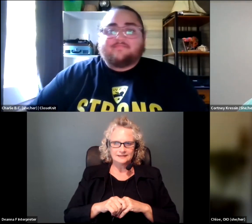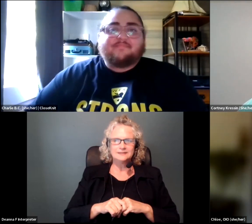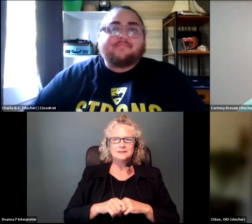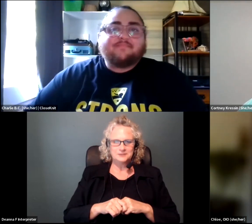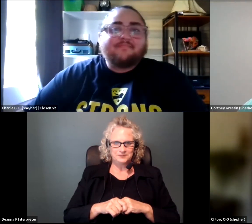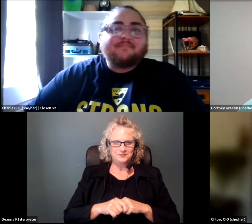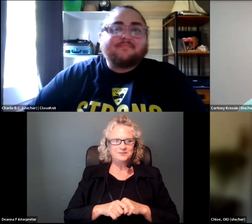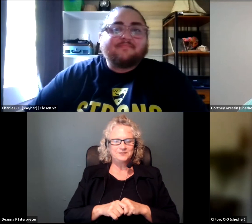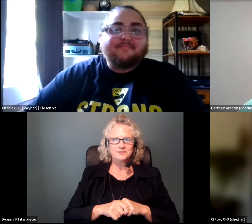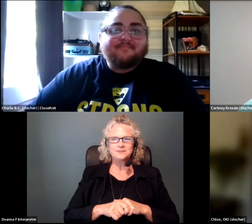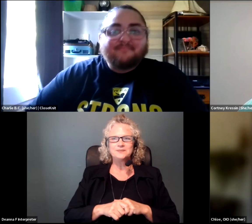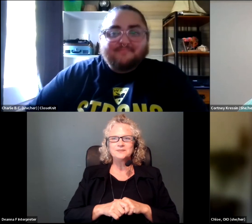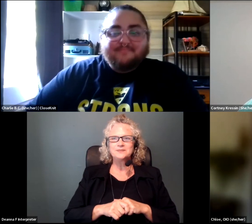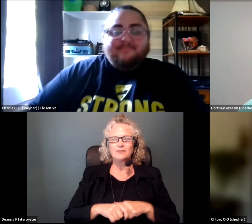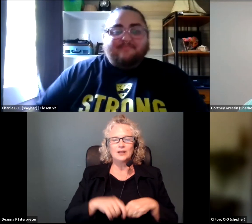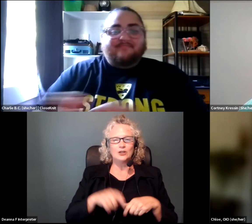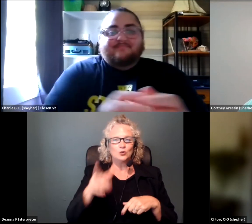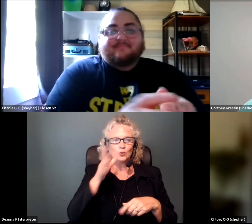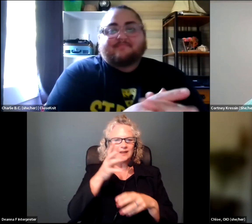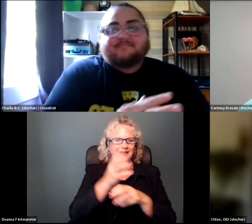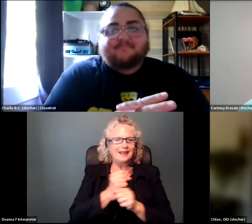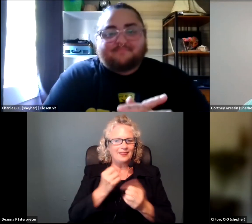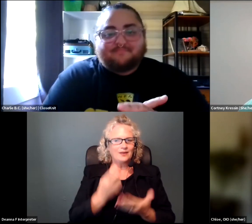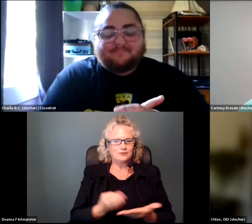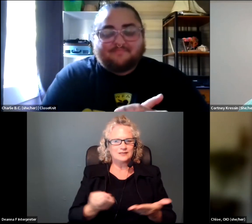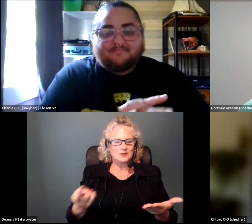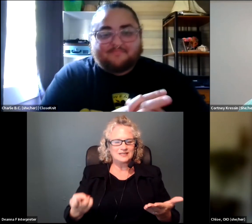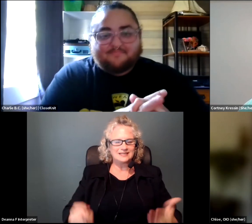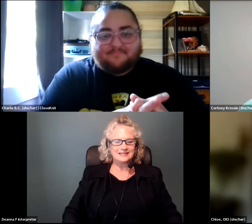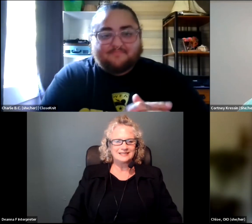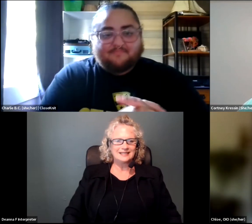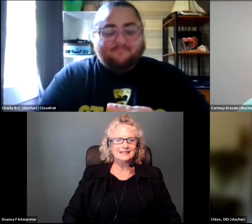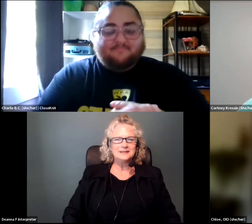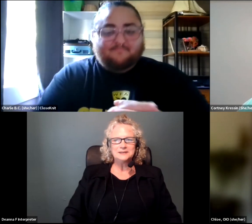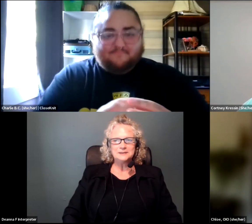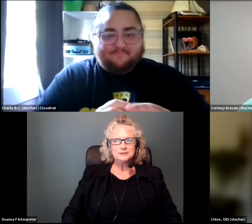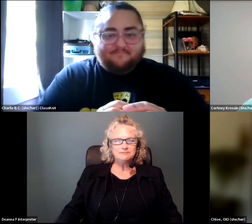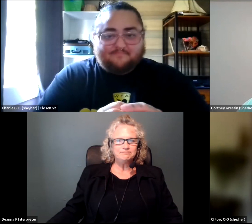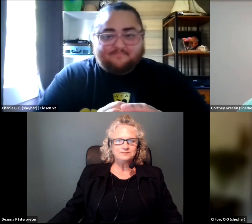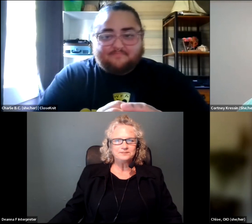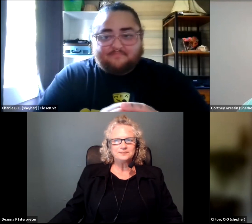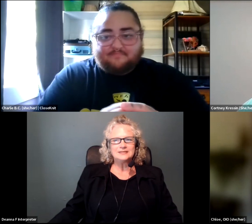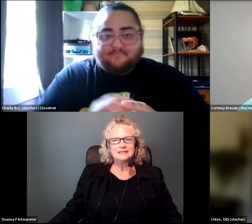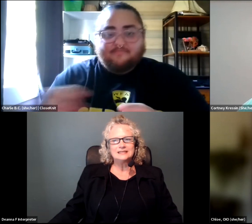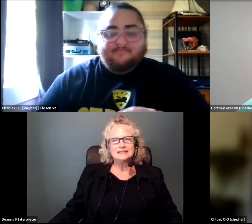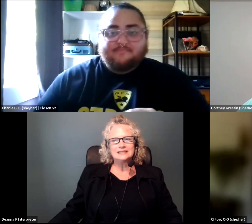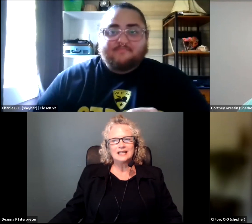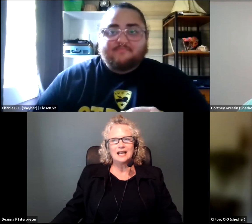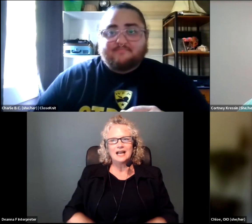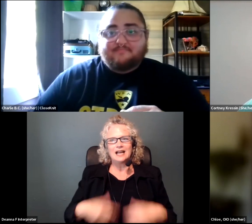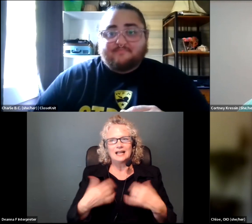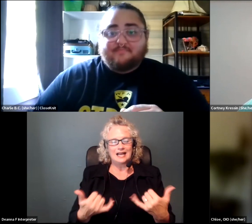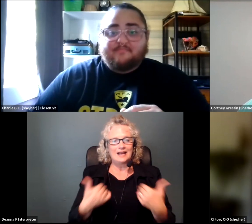the event today. And so you will get those resources soon. And now we do have a